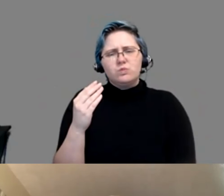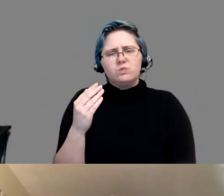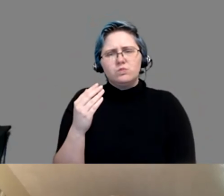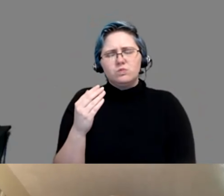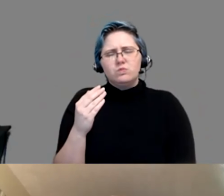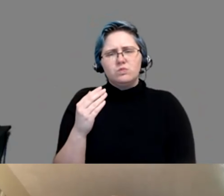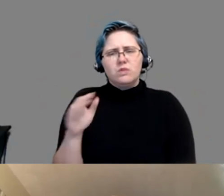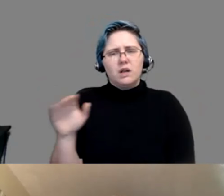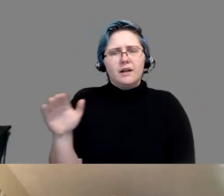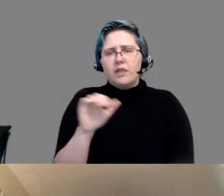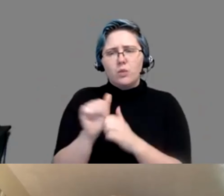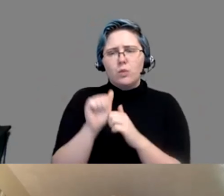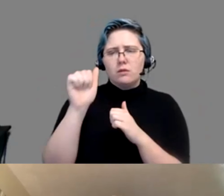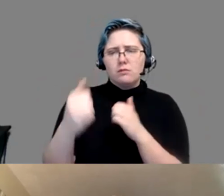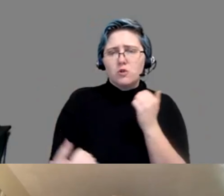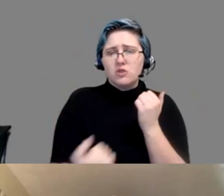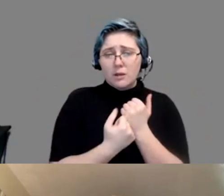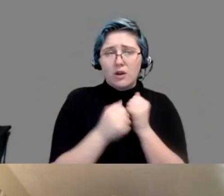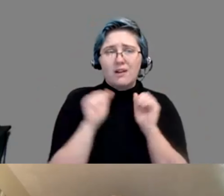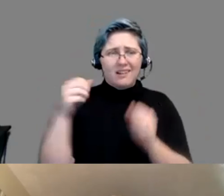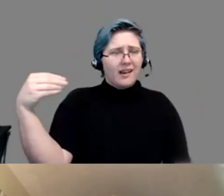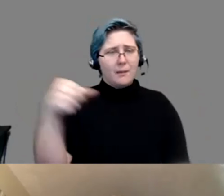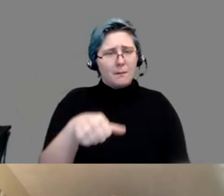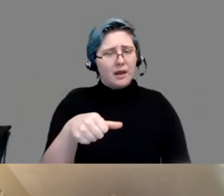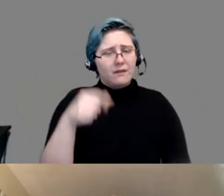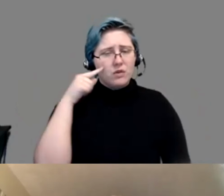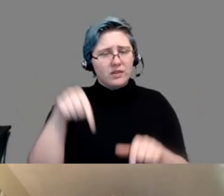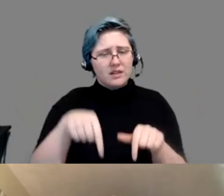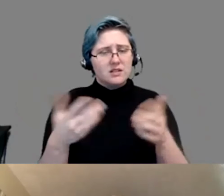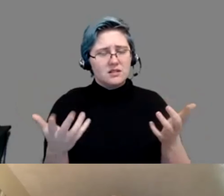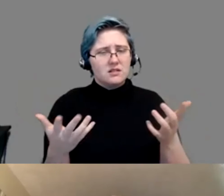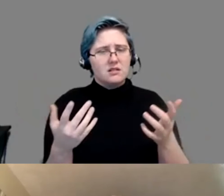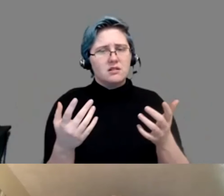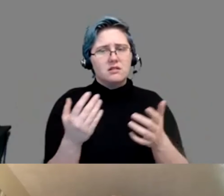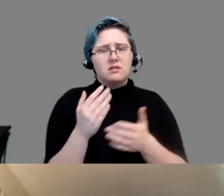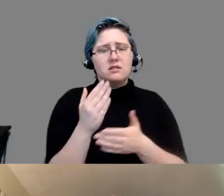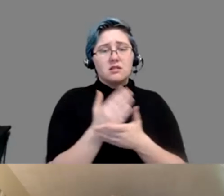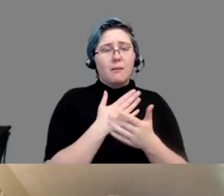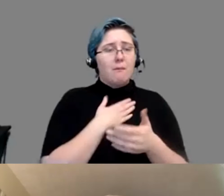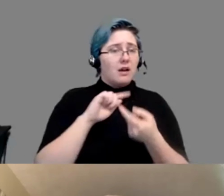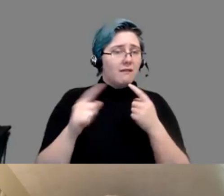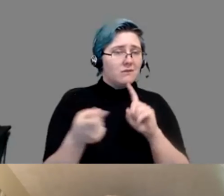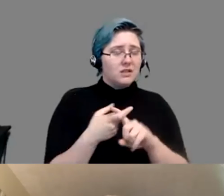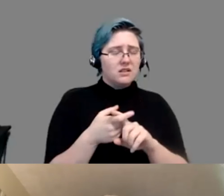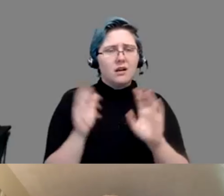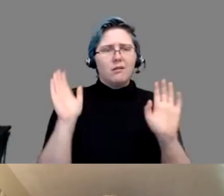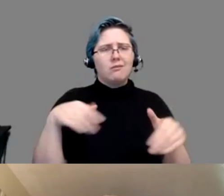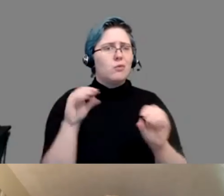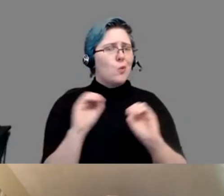their remote supports can pay for these things, because some of my friends are like, we don't have the money to do it. I was